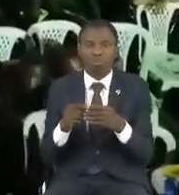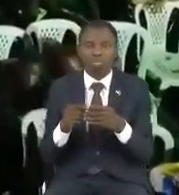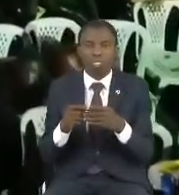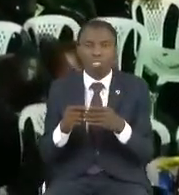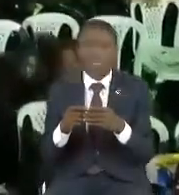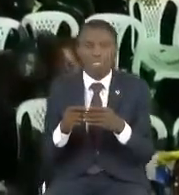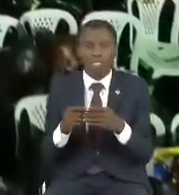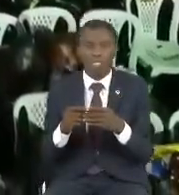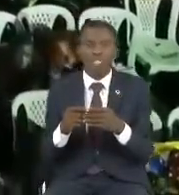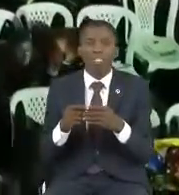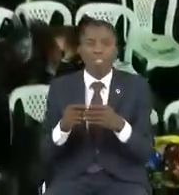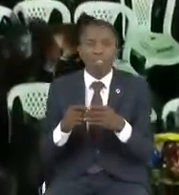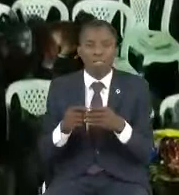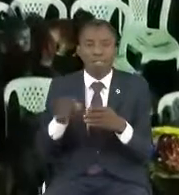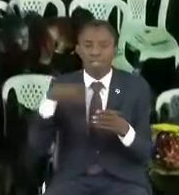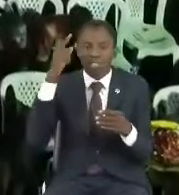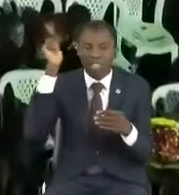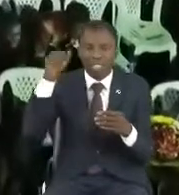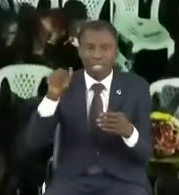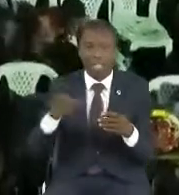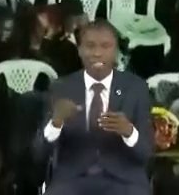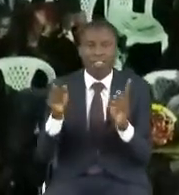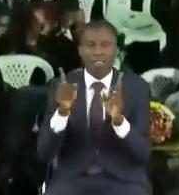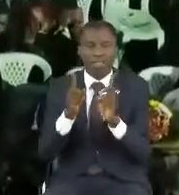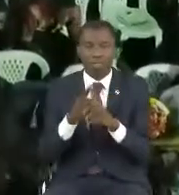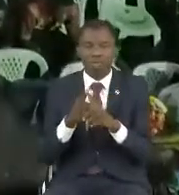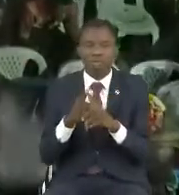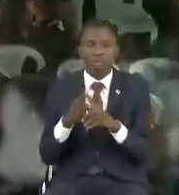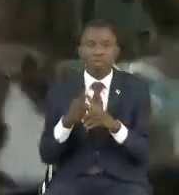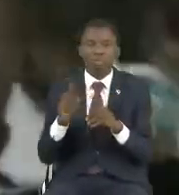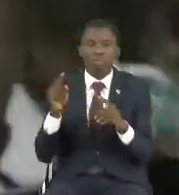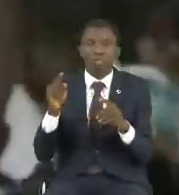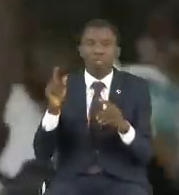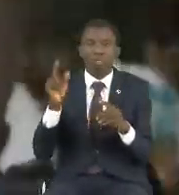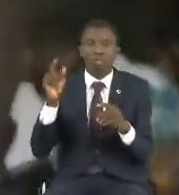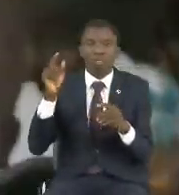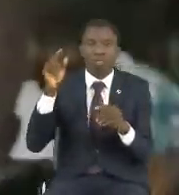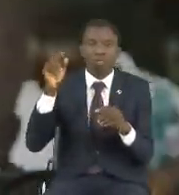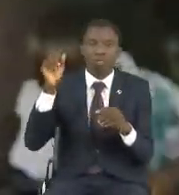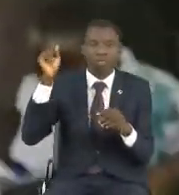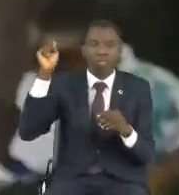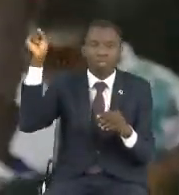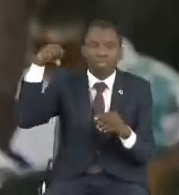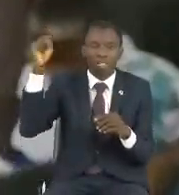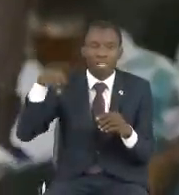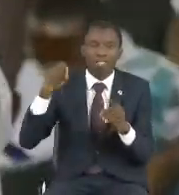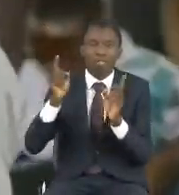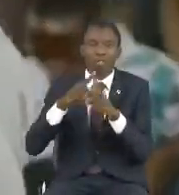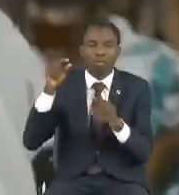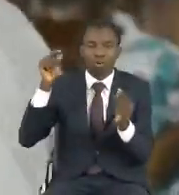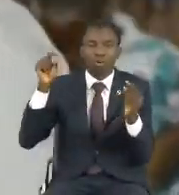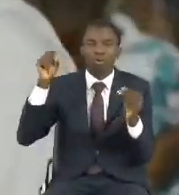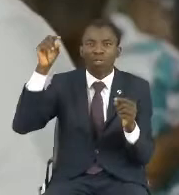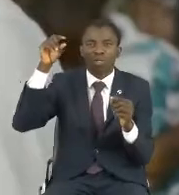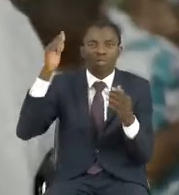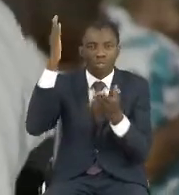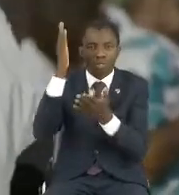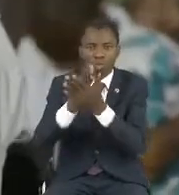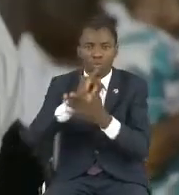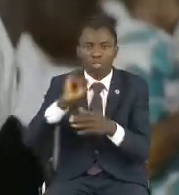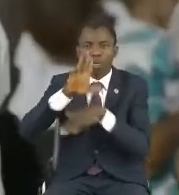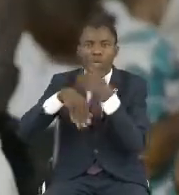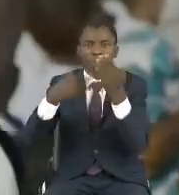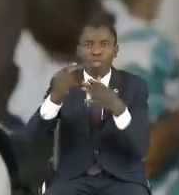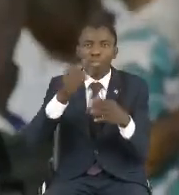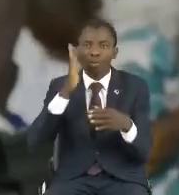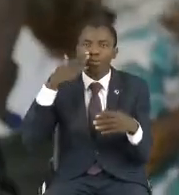forgiveness. Yes to purging. Yes to quitting all the bad things you